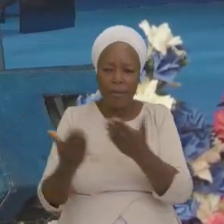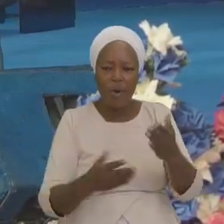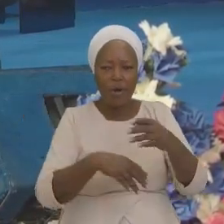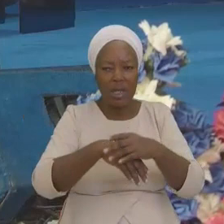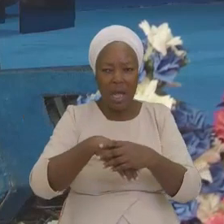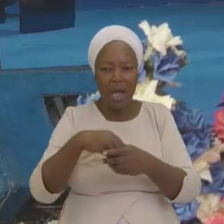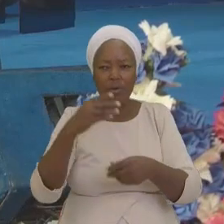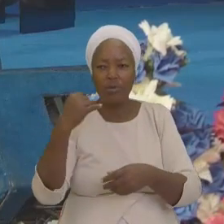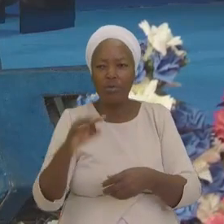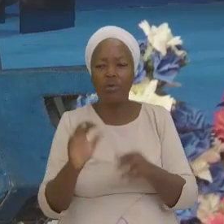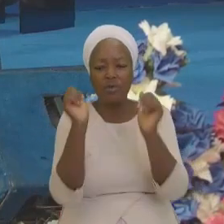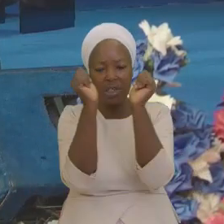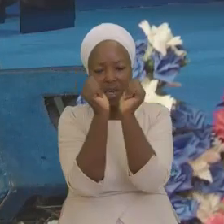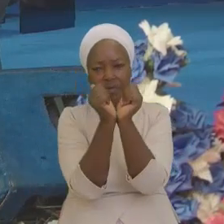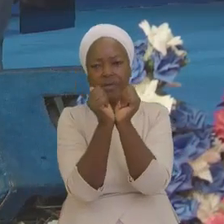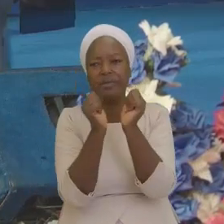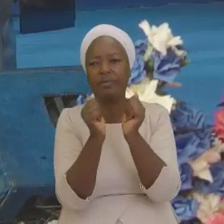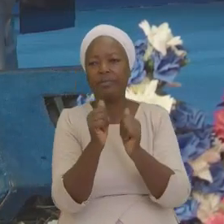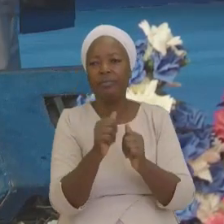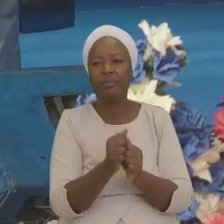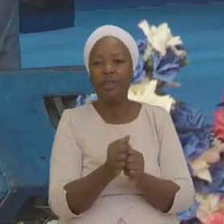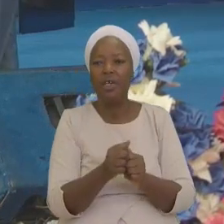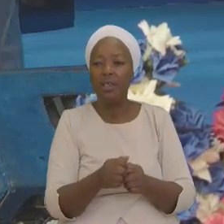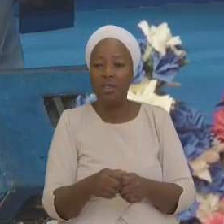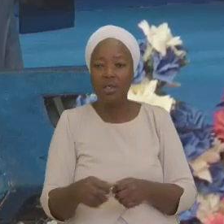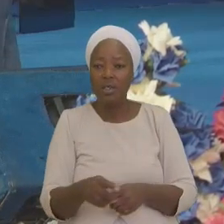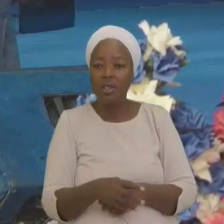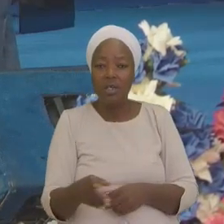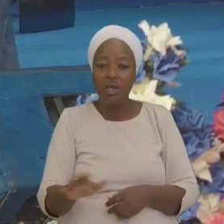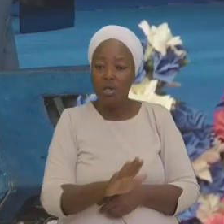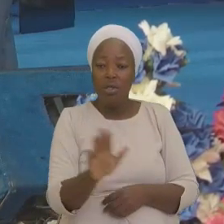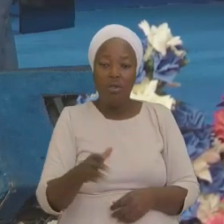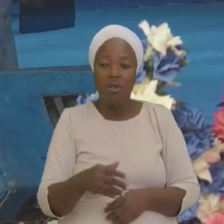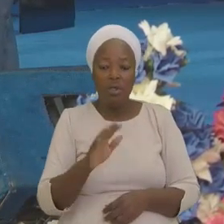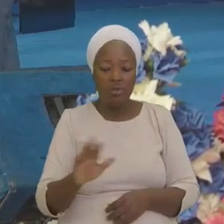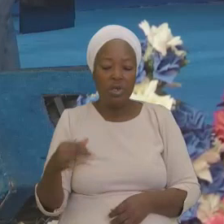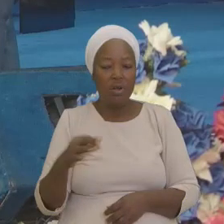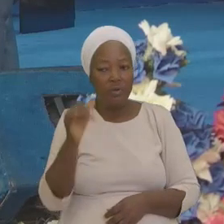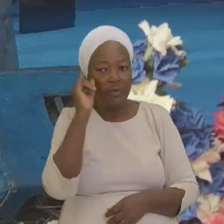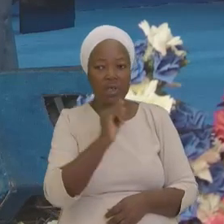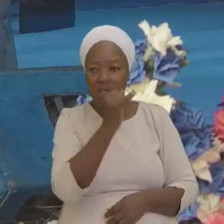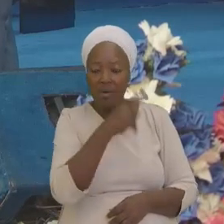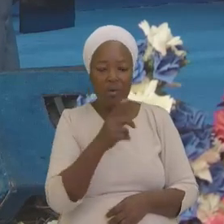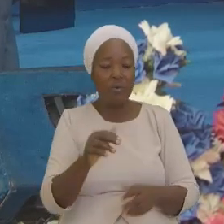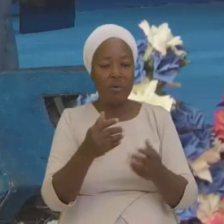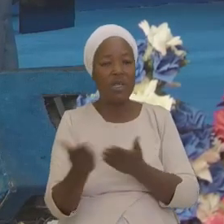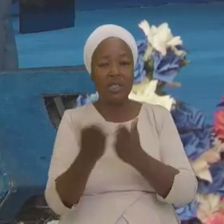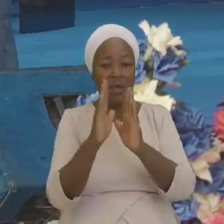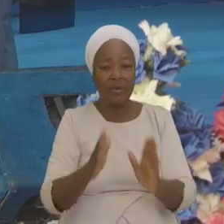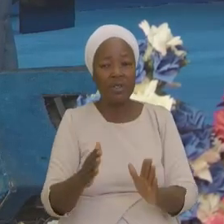of slavery. Those children of Israel, they were slaves many